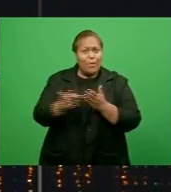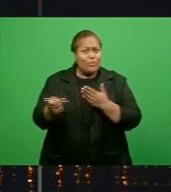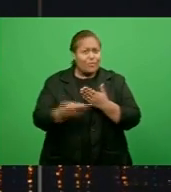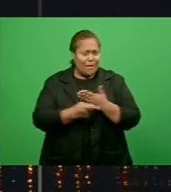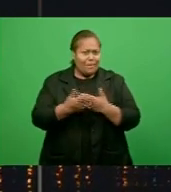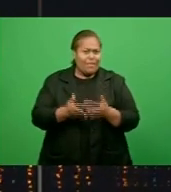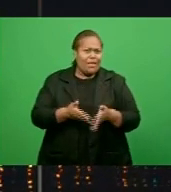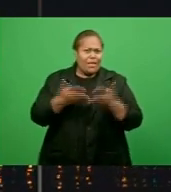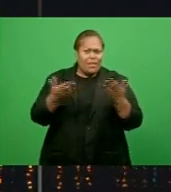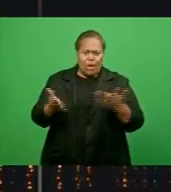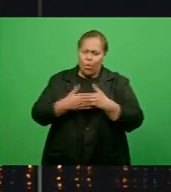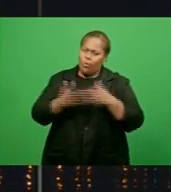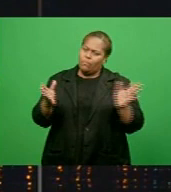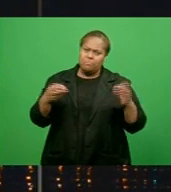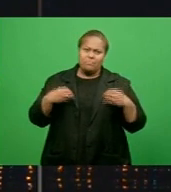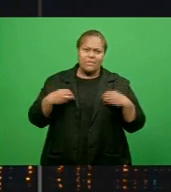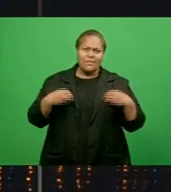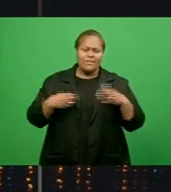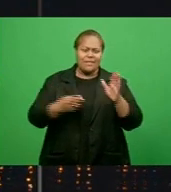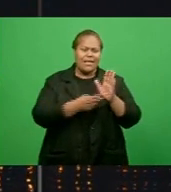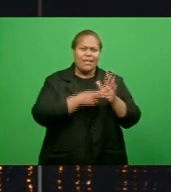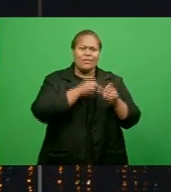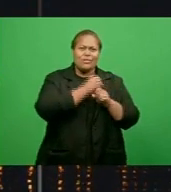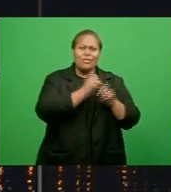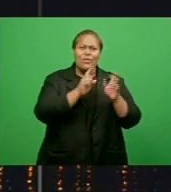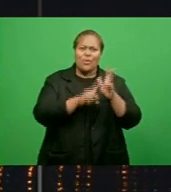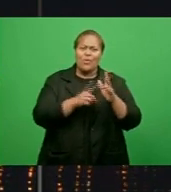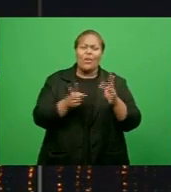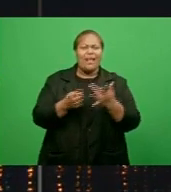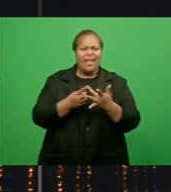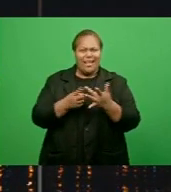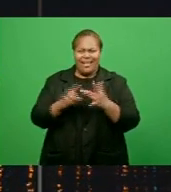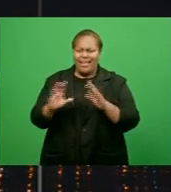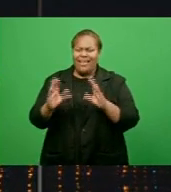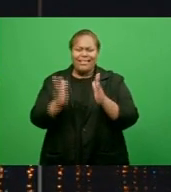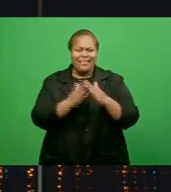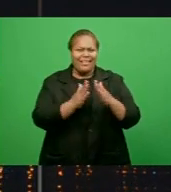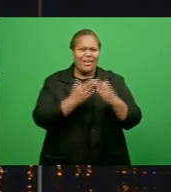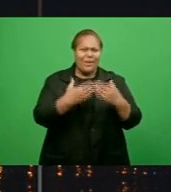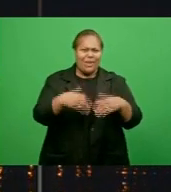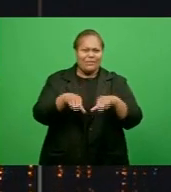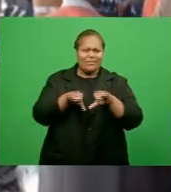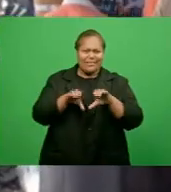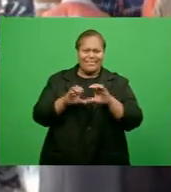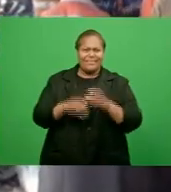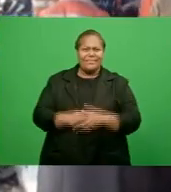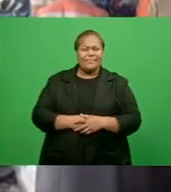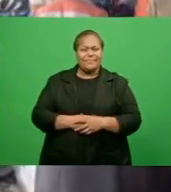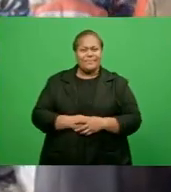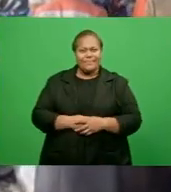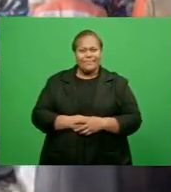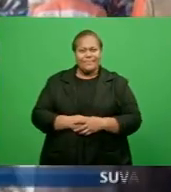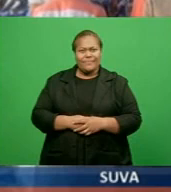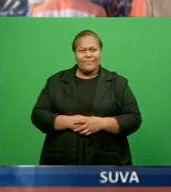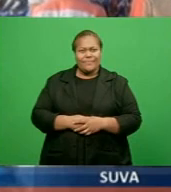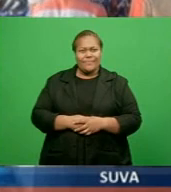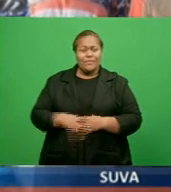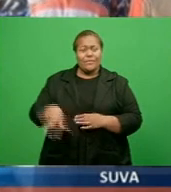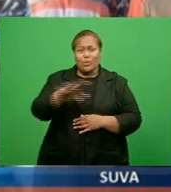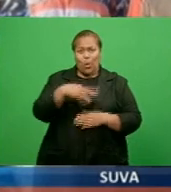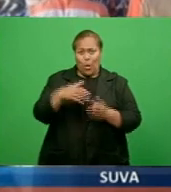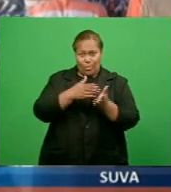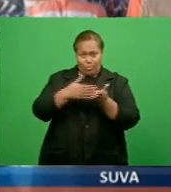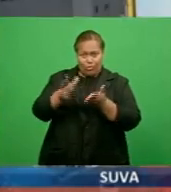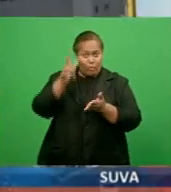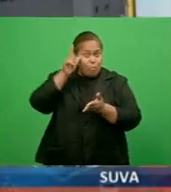public enterprises, NGOs and municipal councils. Edwin Nunn reports. All approved employers